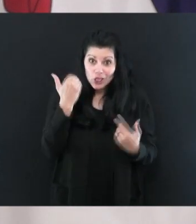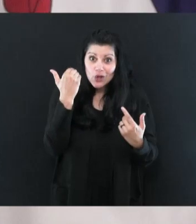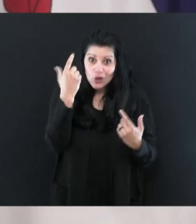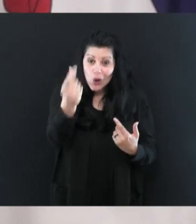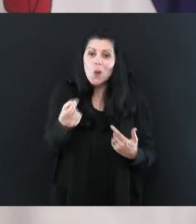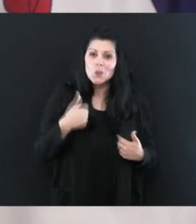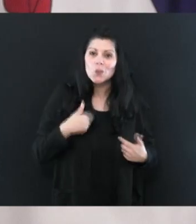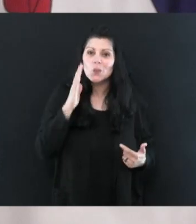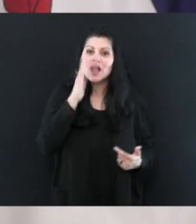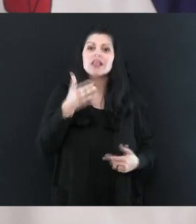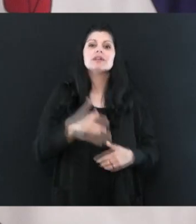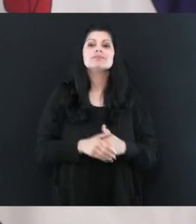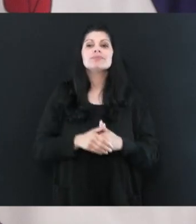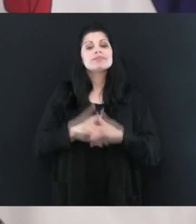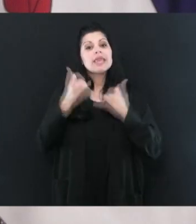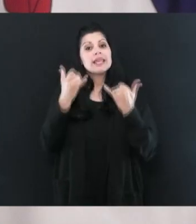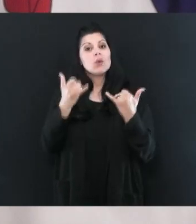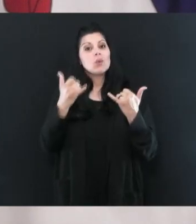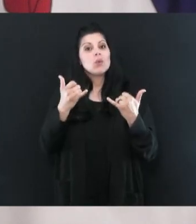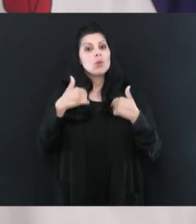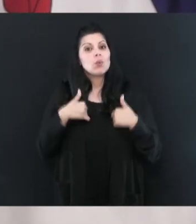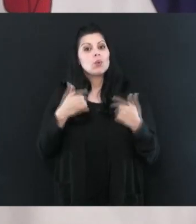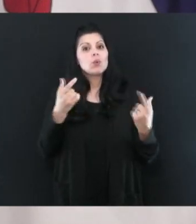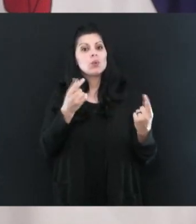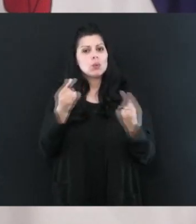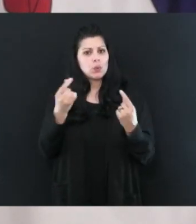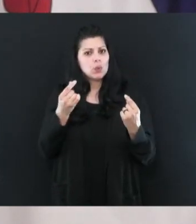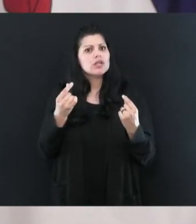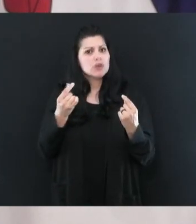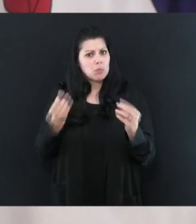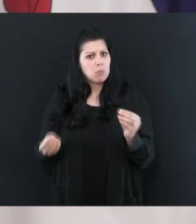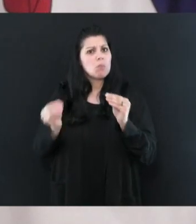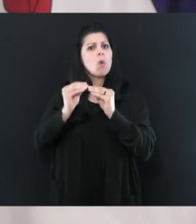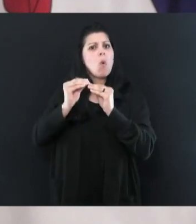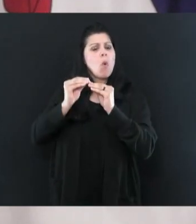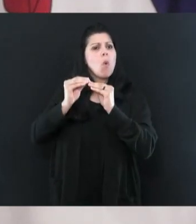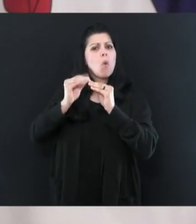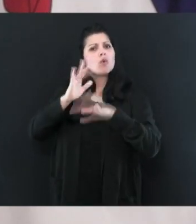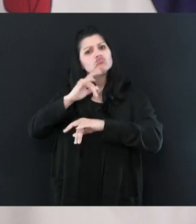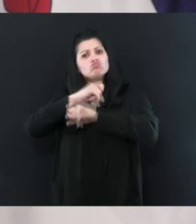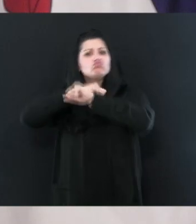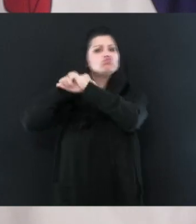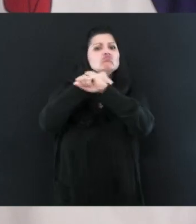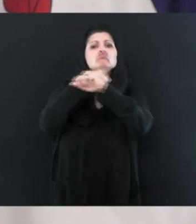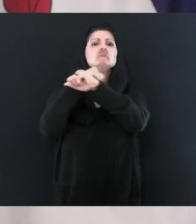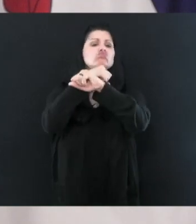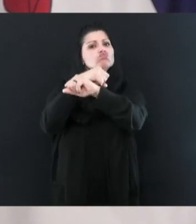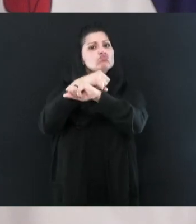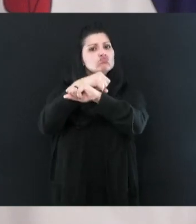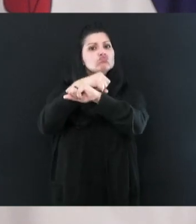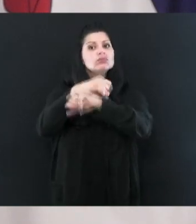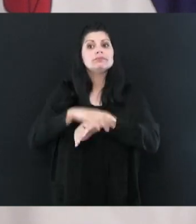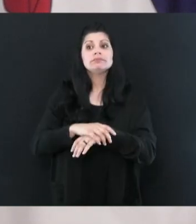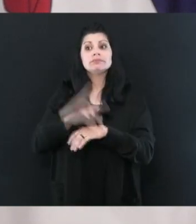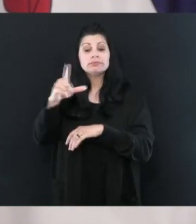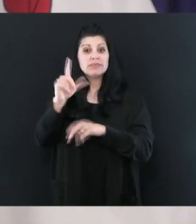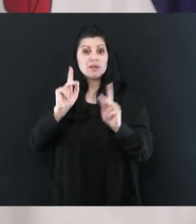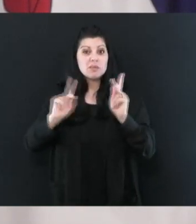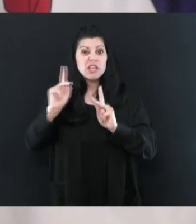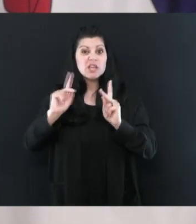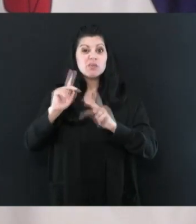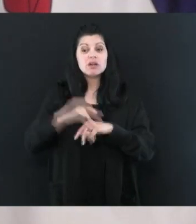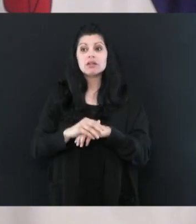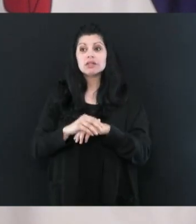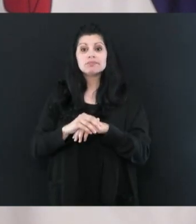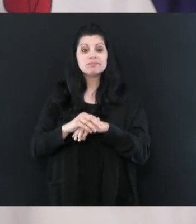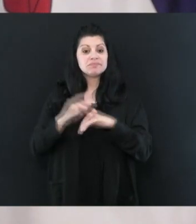that, now we've taken extra precautions, from the standpoint of people taking pictures, and they kind of rope off